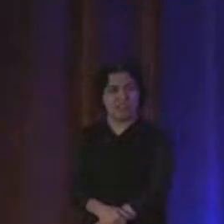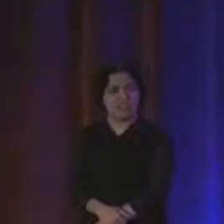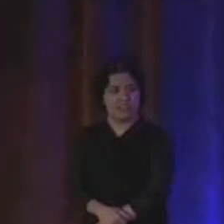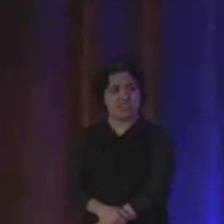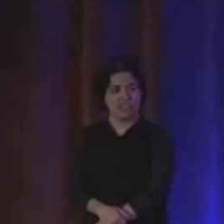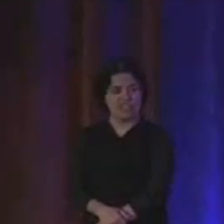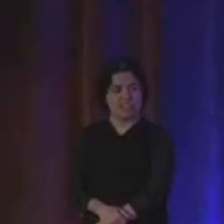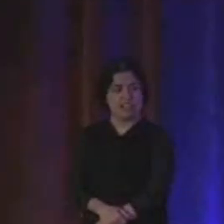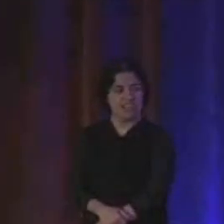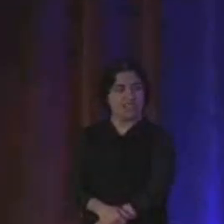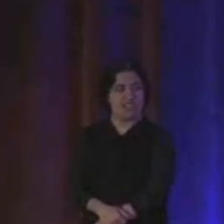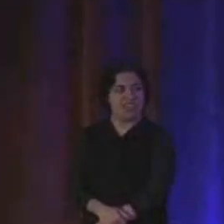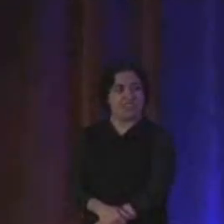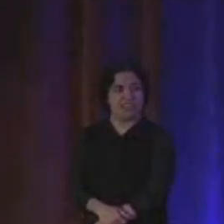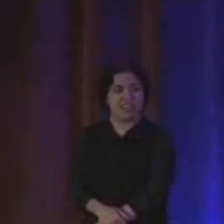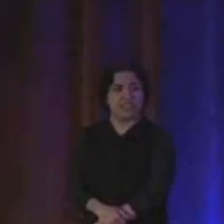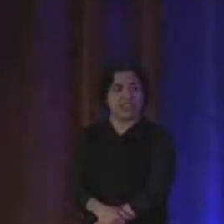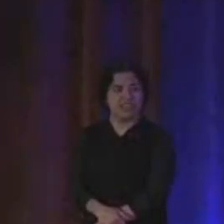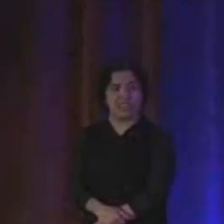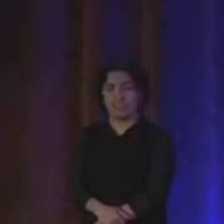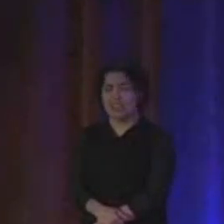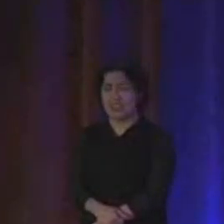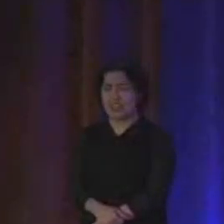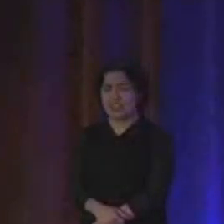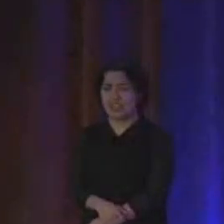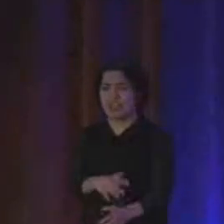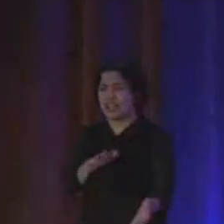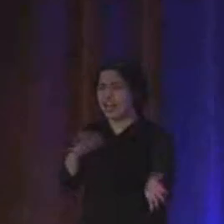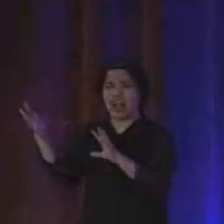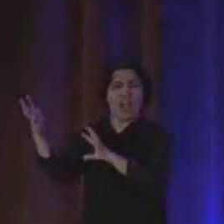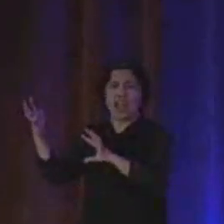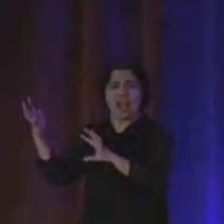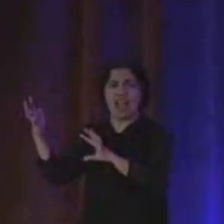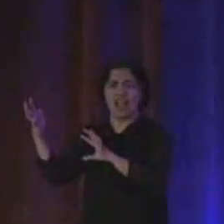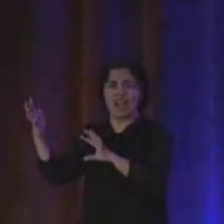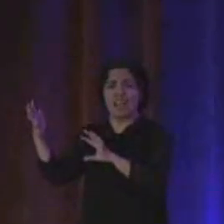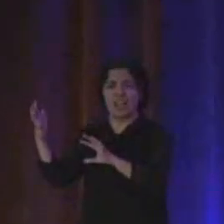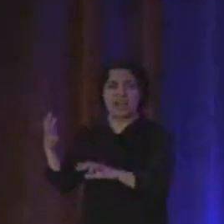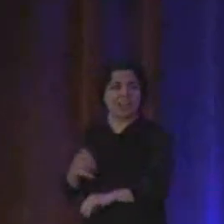But there, it goes very wrong. Look how wrong it goes.